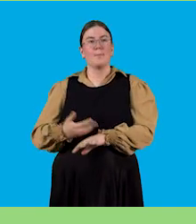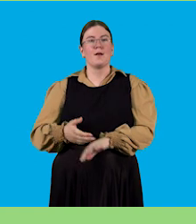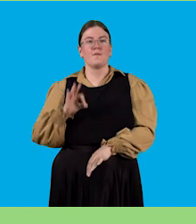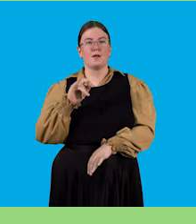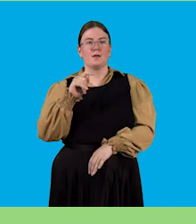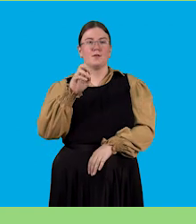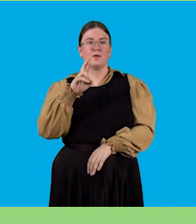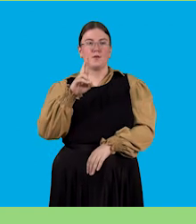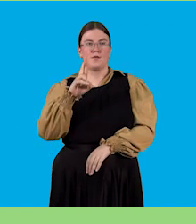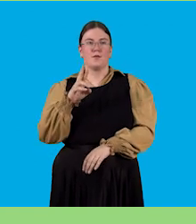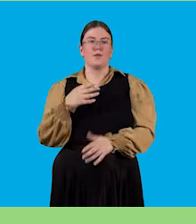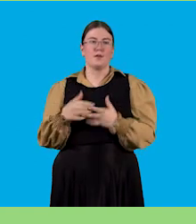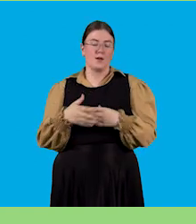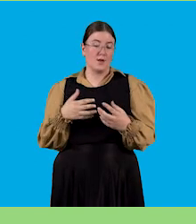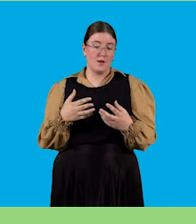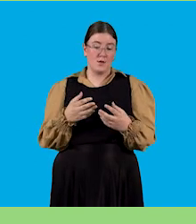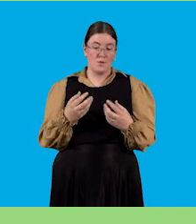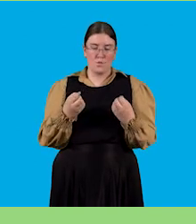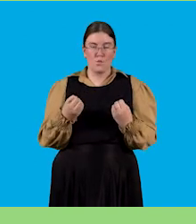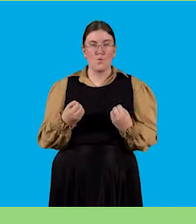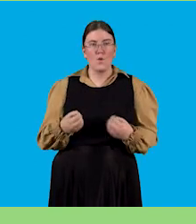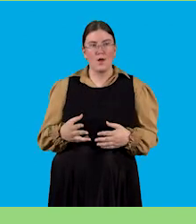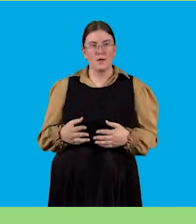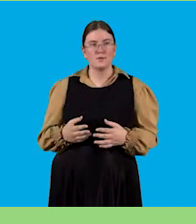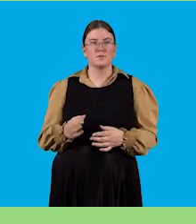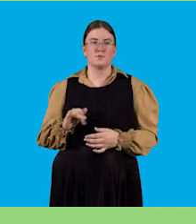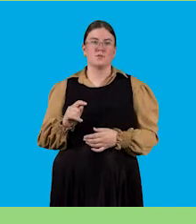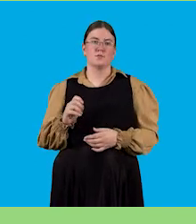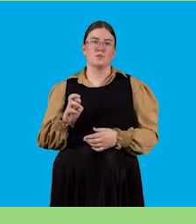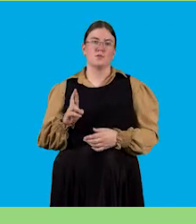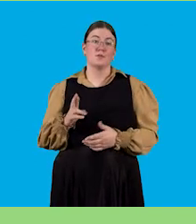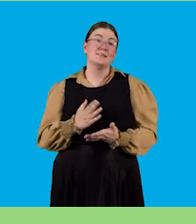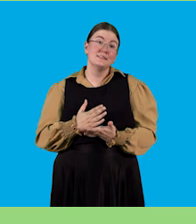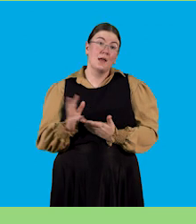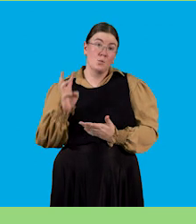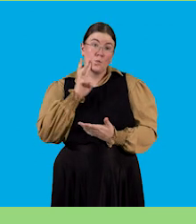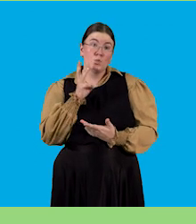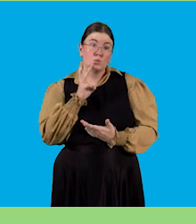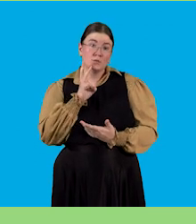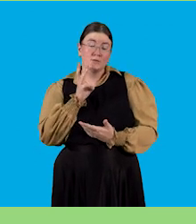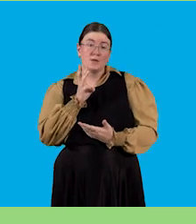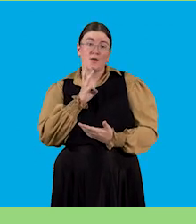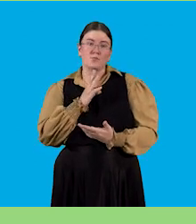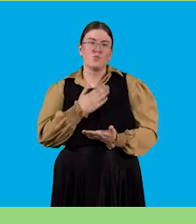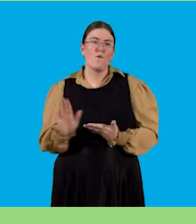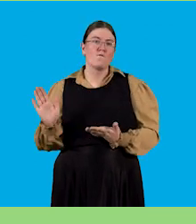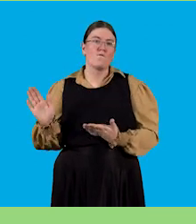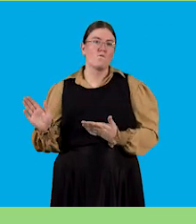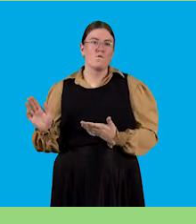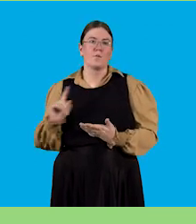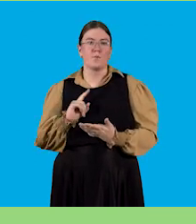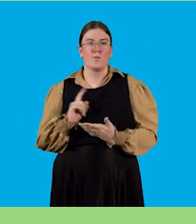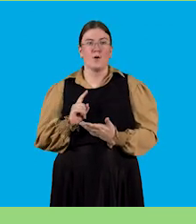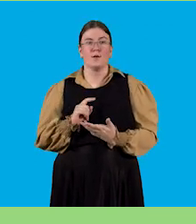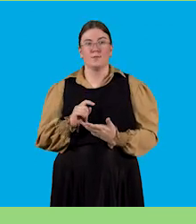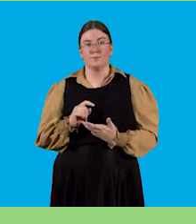unwanted minerals and urea. In filtration, some water is removed so that the metabolic